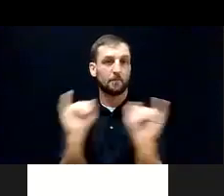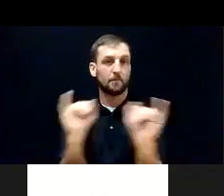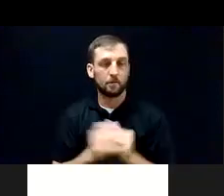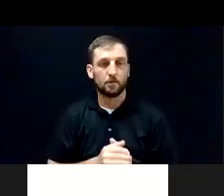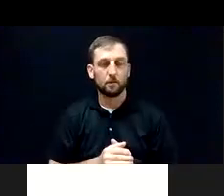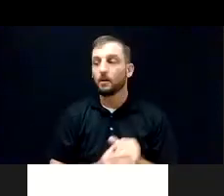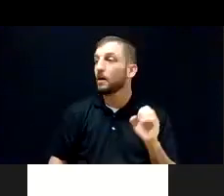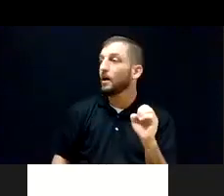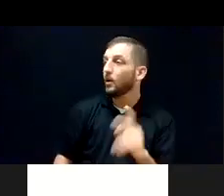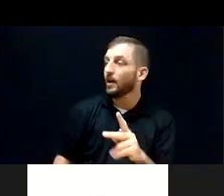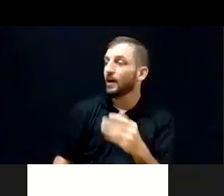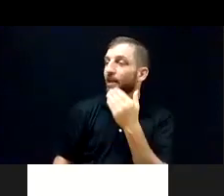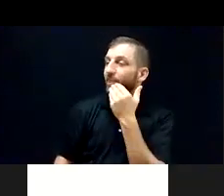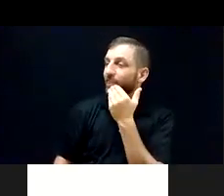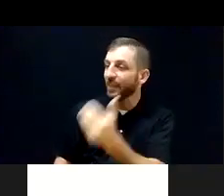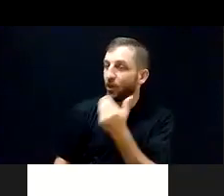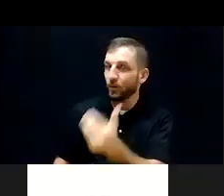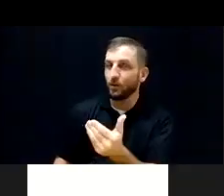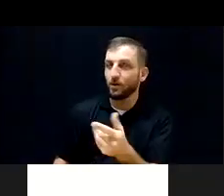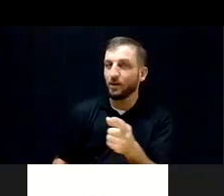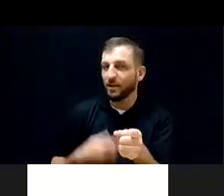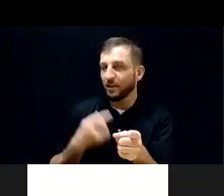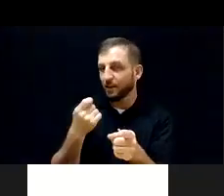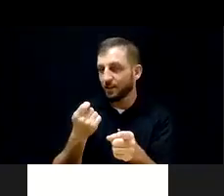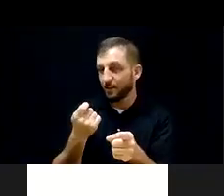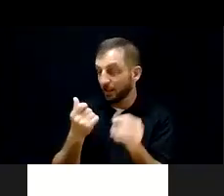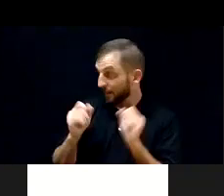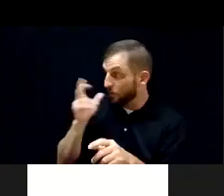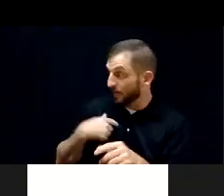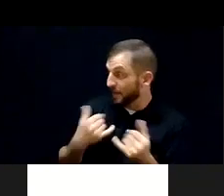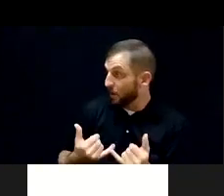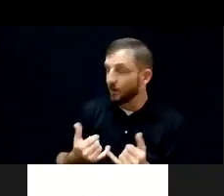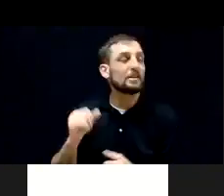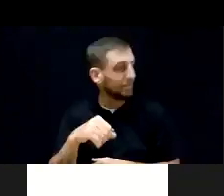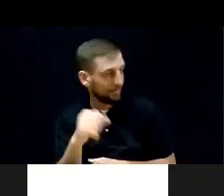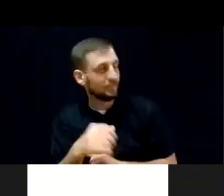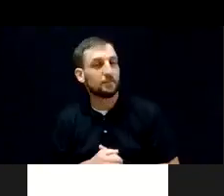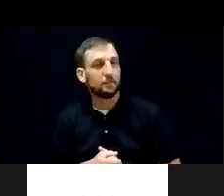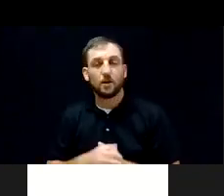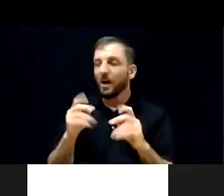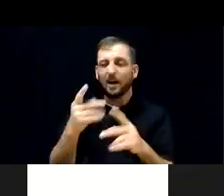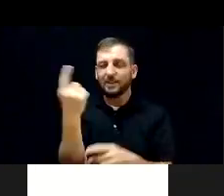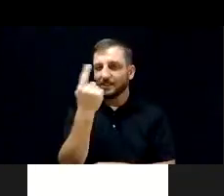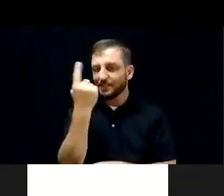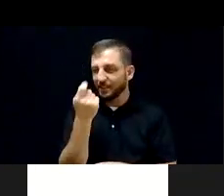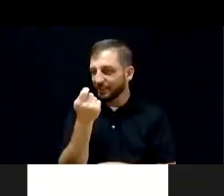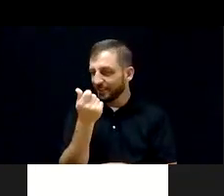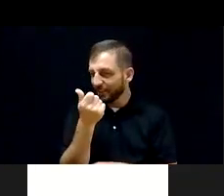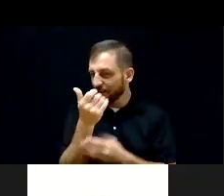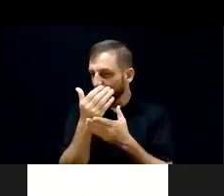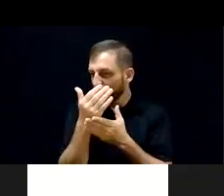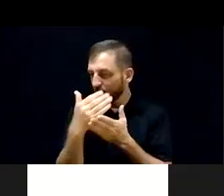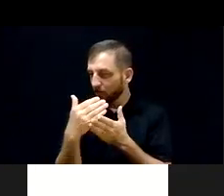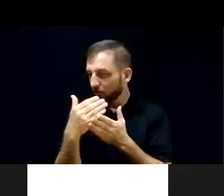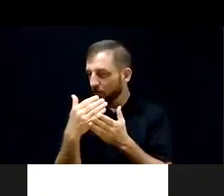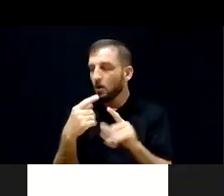Okay. Thank you very much. There was a Can little you bit hear me now? Yes. So there was a little snippet that we could not hear,